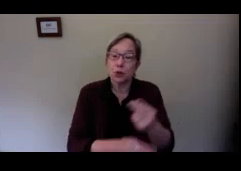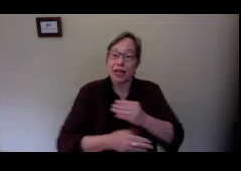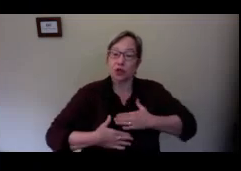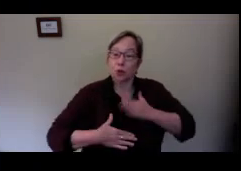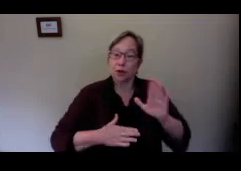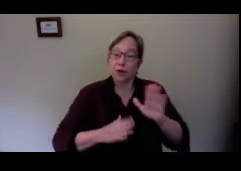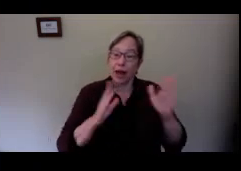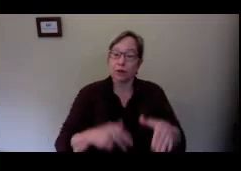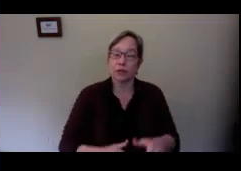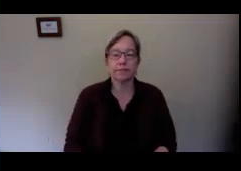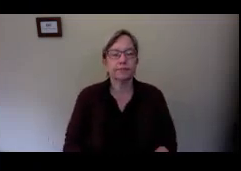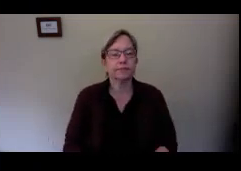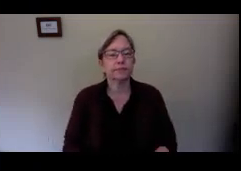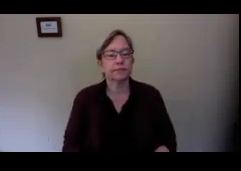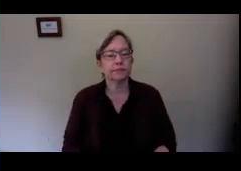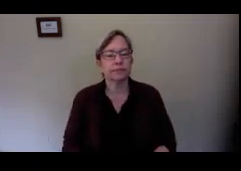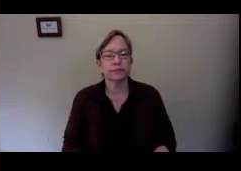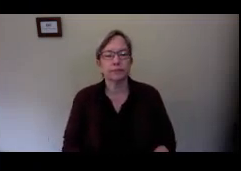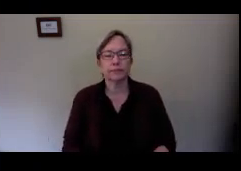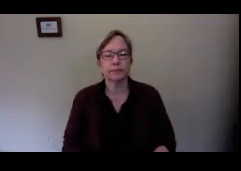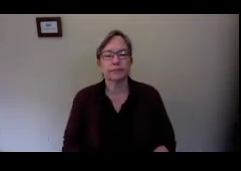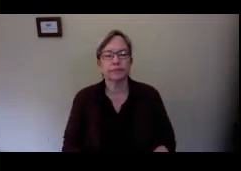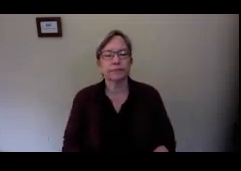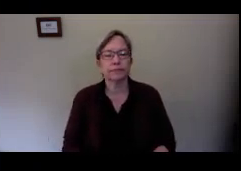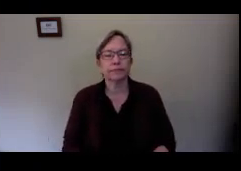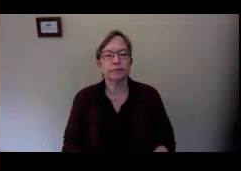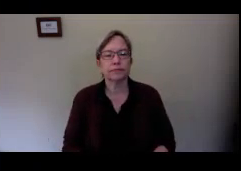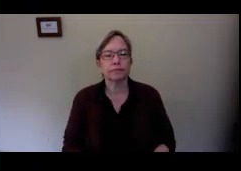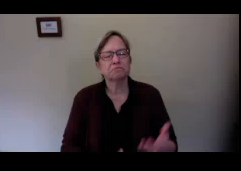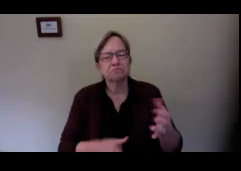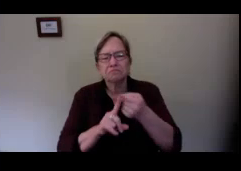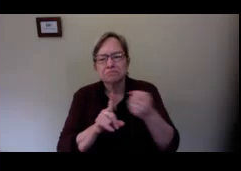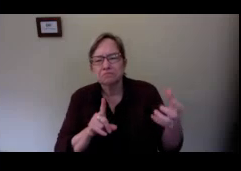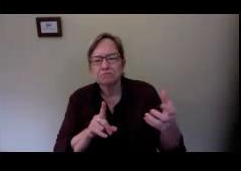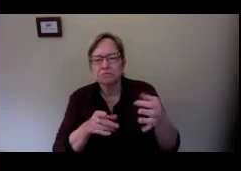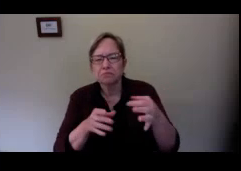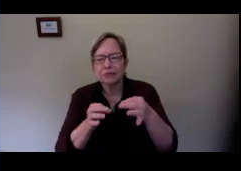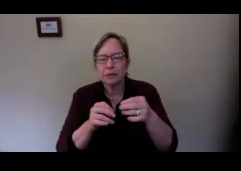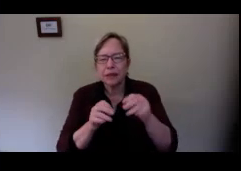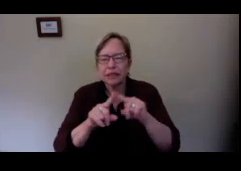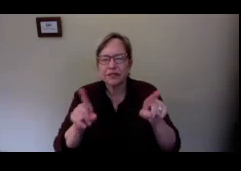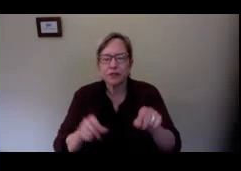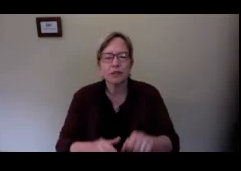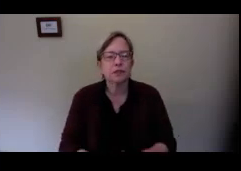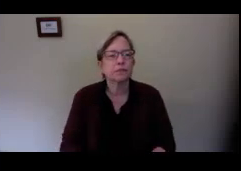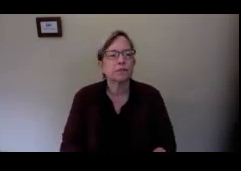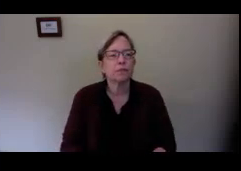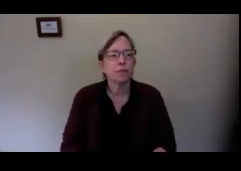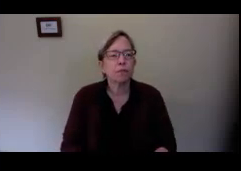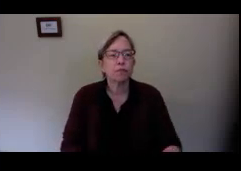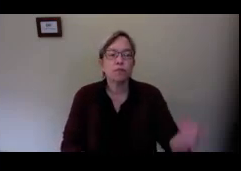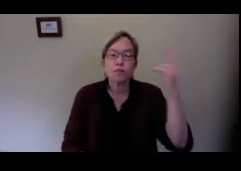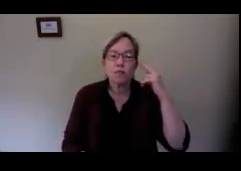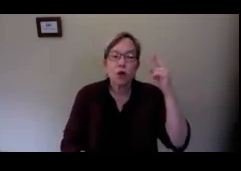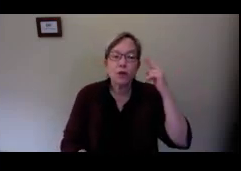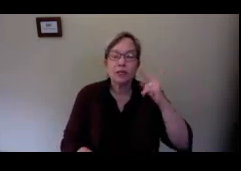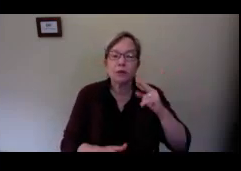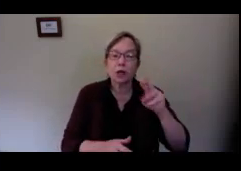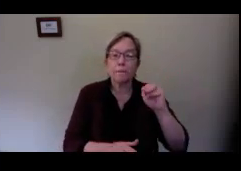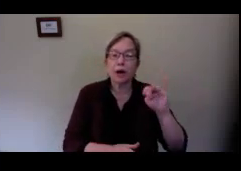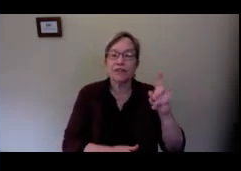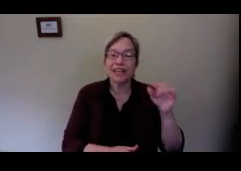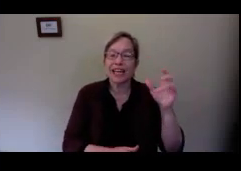So with that, I would like to go on to the next slide and just explain a little bit about the difference. So a reasonable